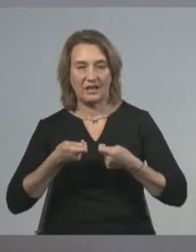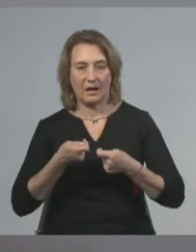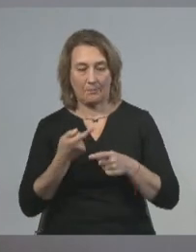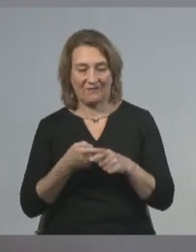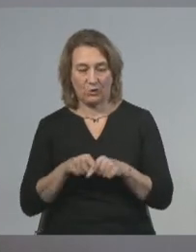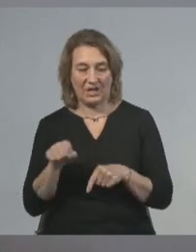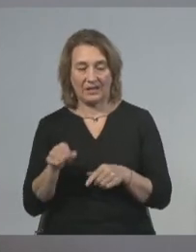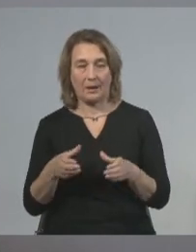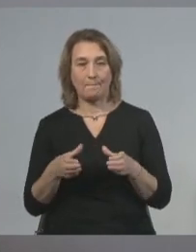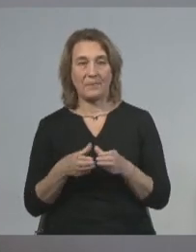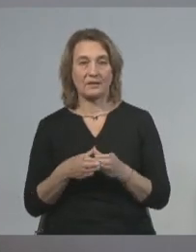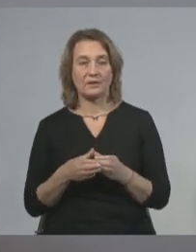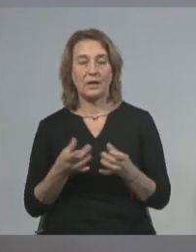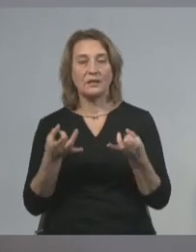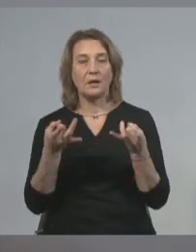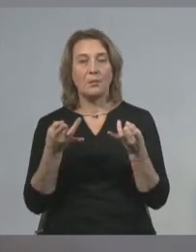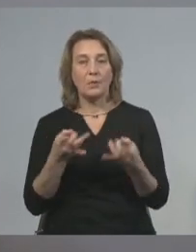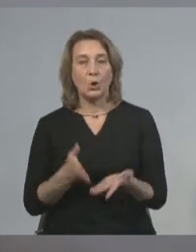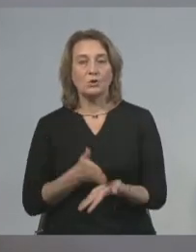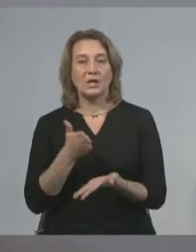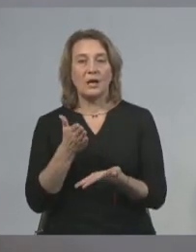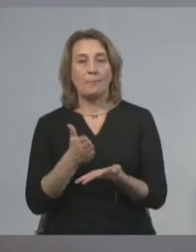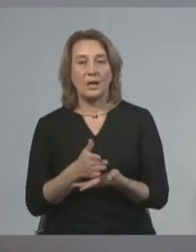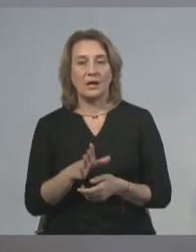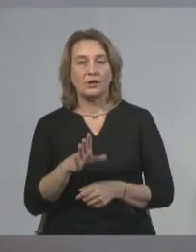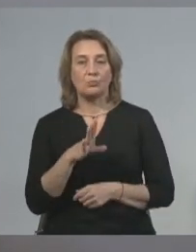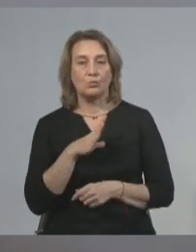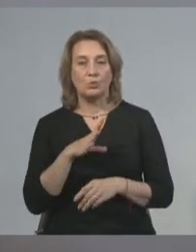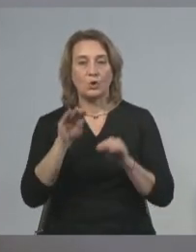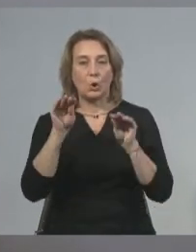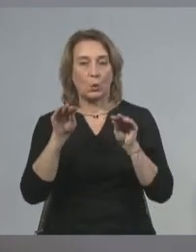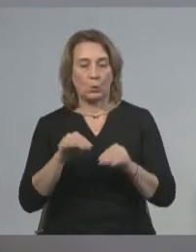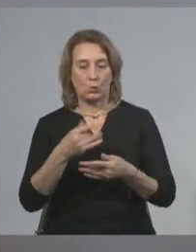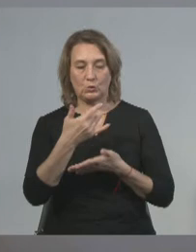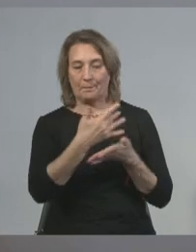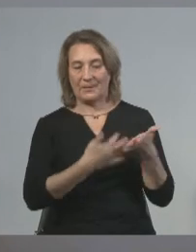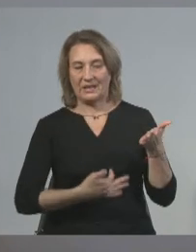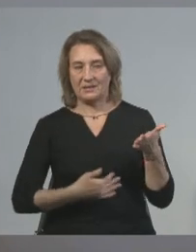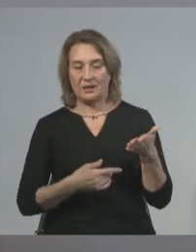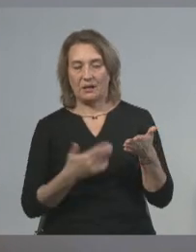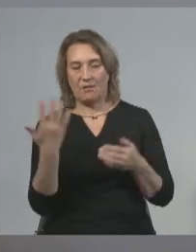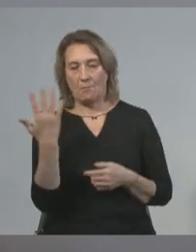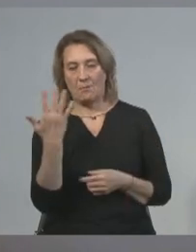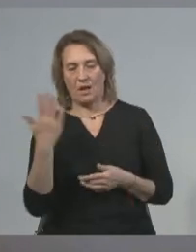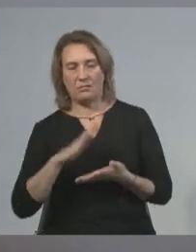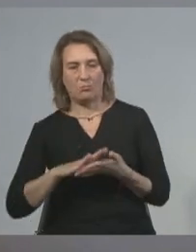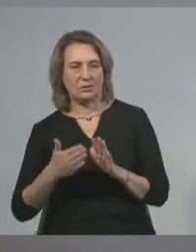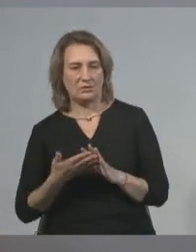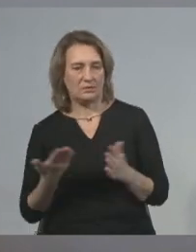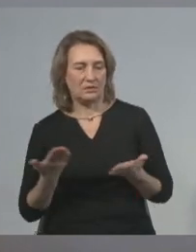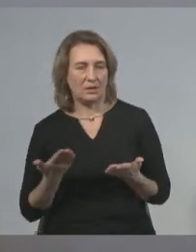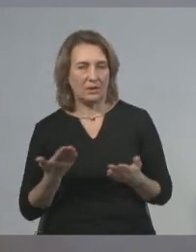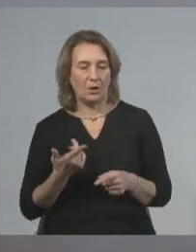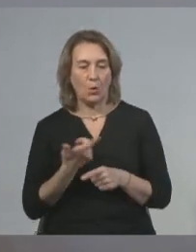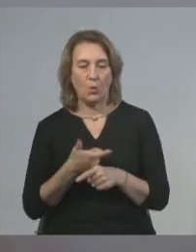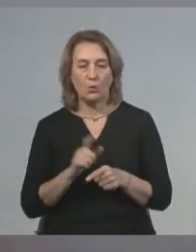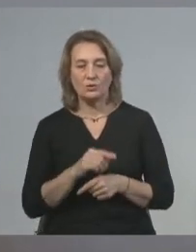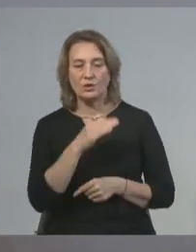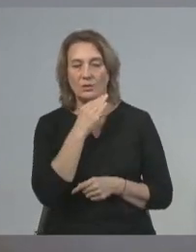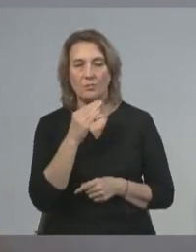first place on the list so probably a different women's association